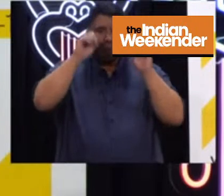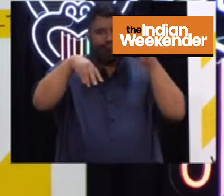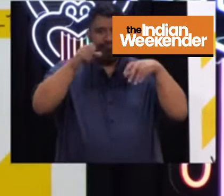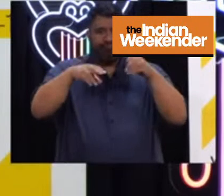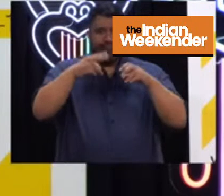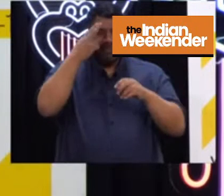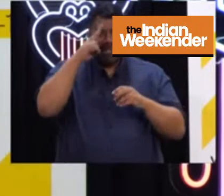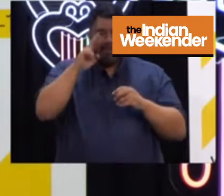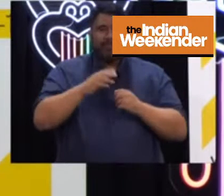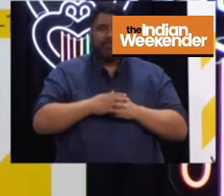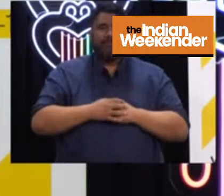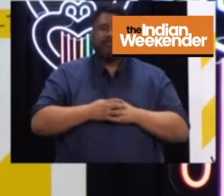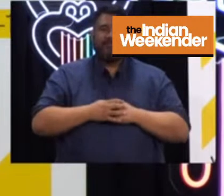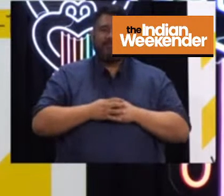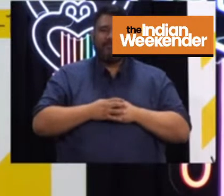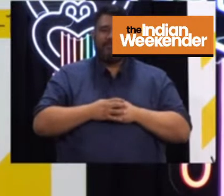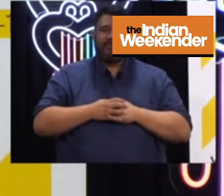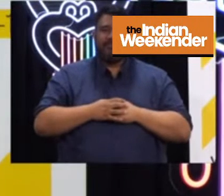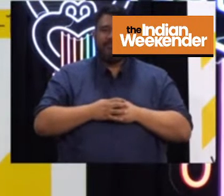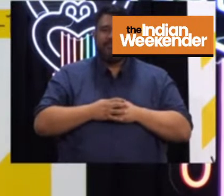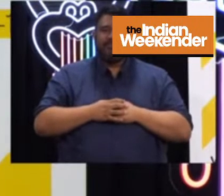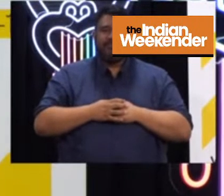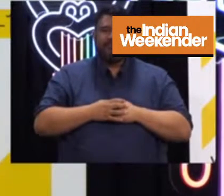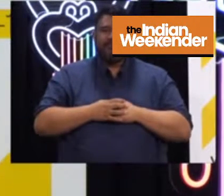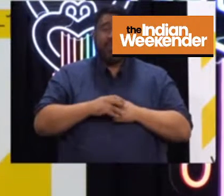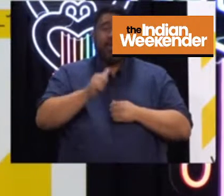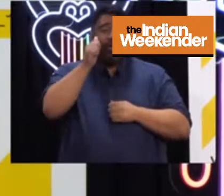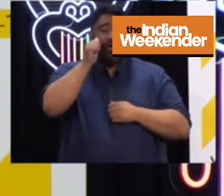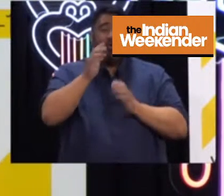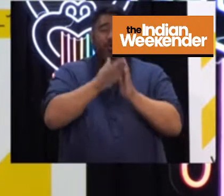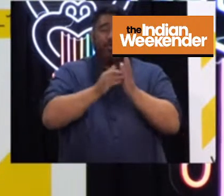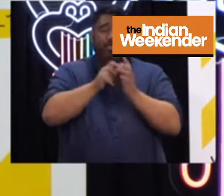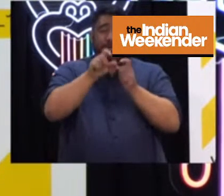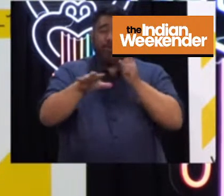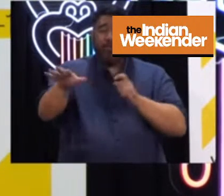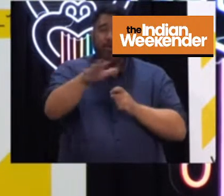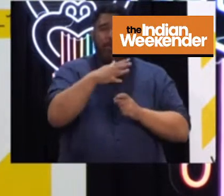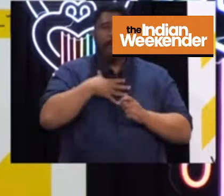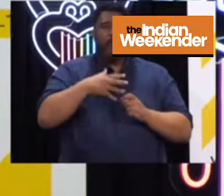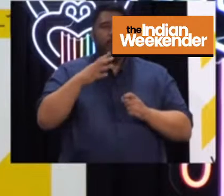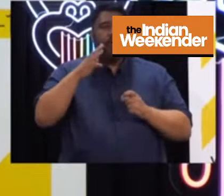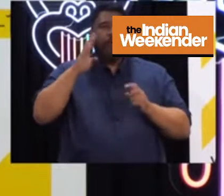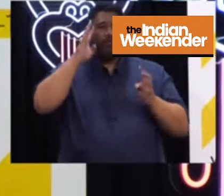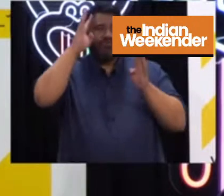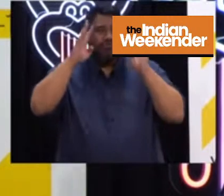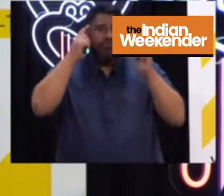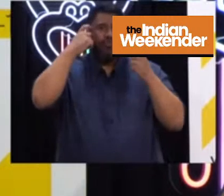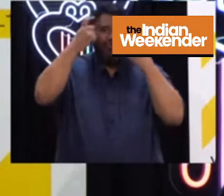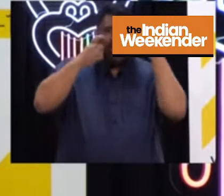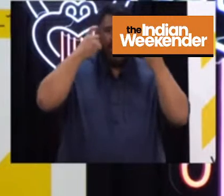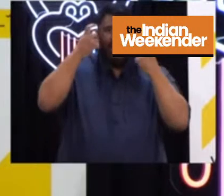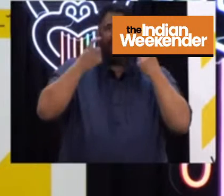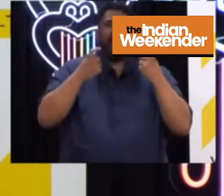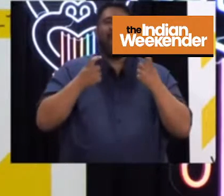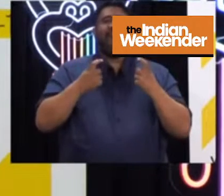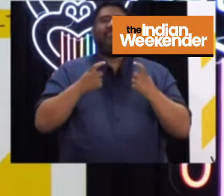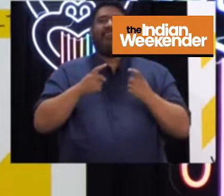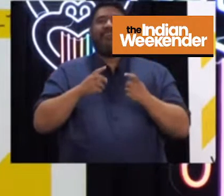like this put out, you see enormous amounts of creativity, but I think probably Bussy McBussface is probably